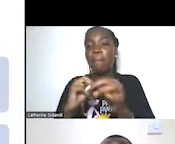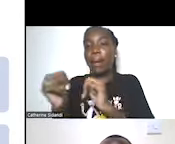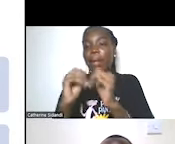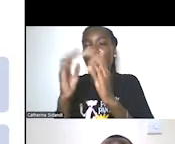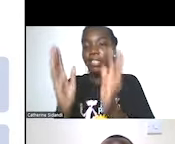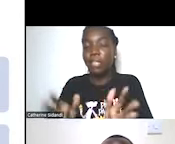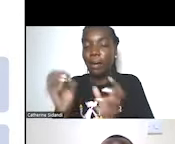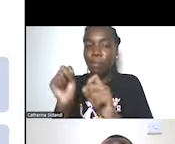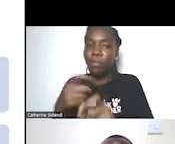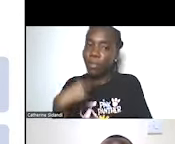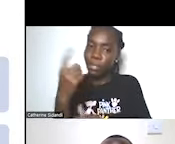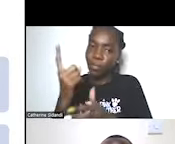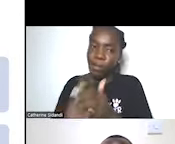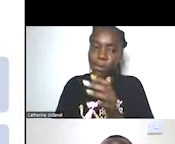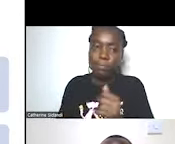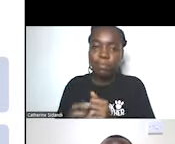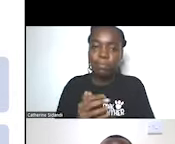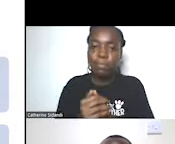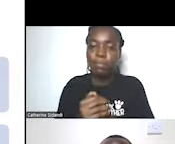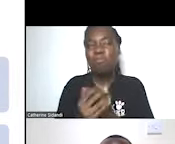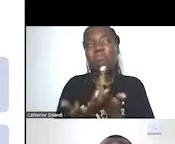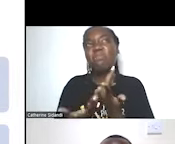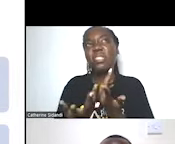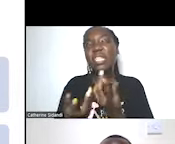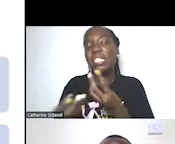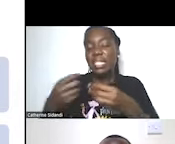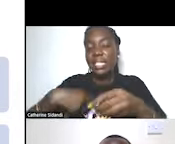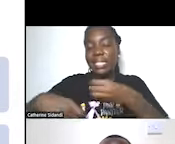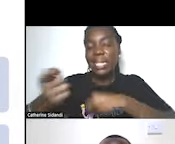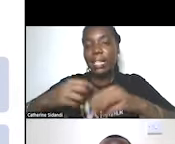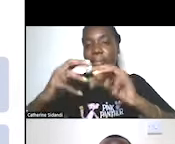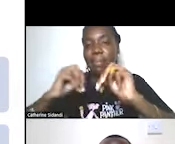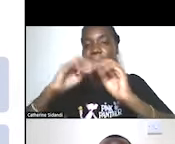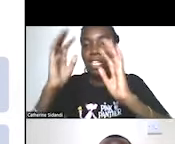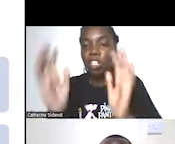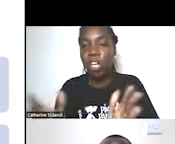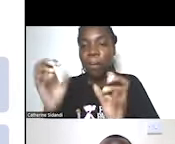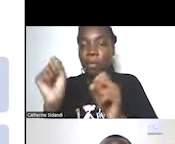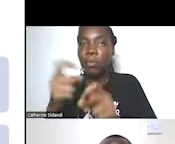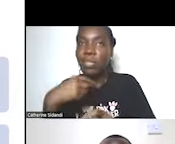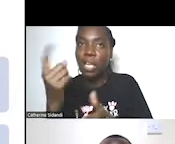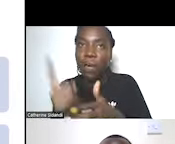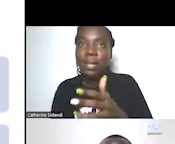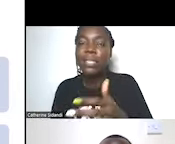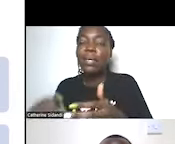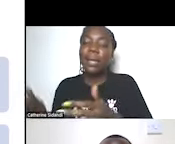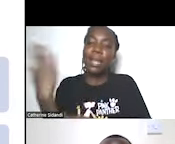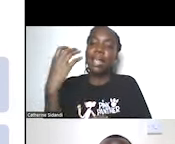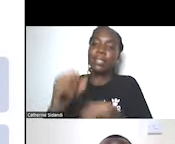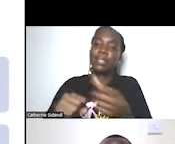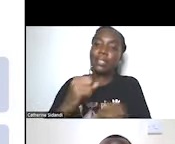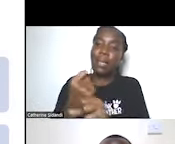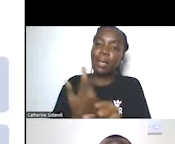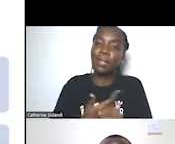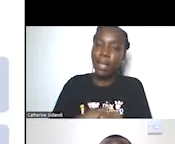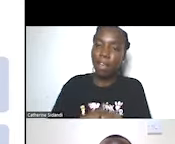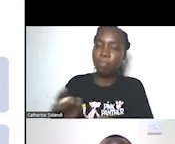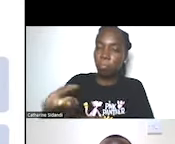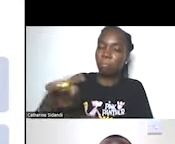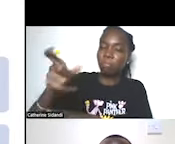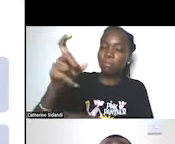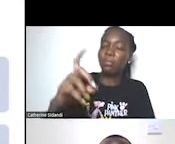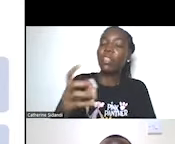okay, the sales manager would say that we had an increased demand last year, so this year we expect